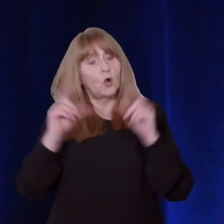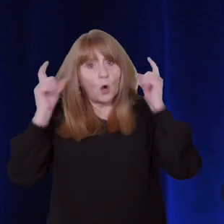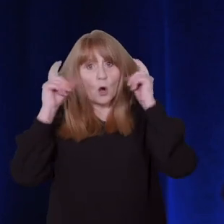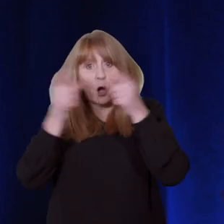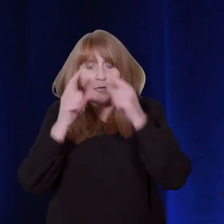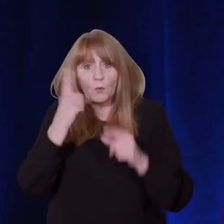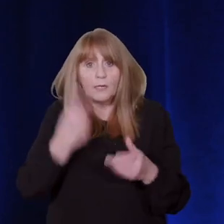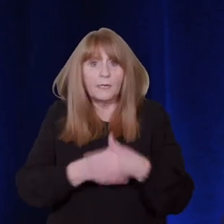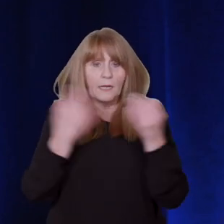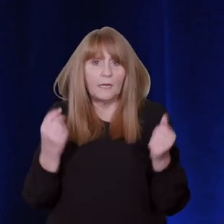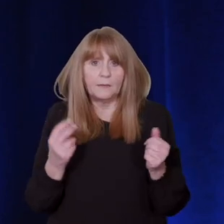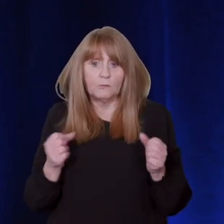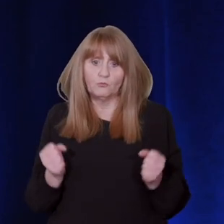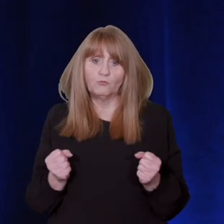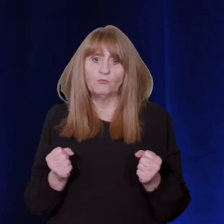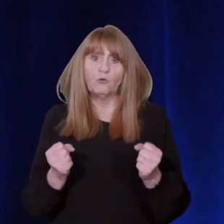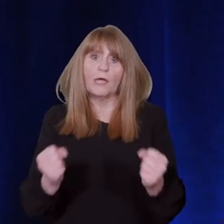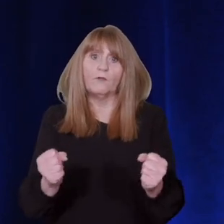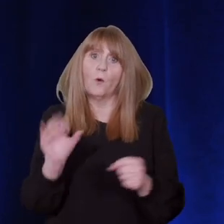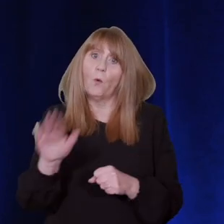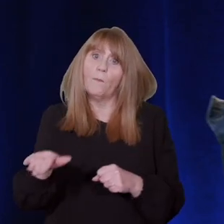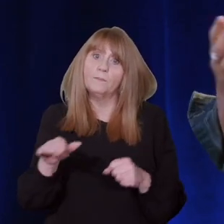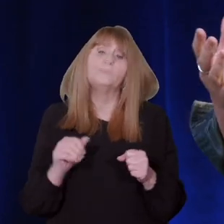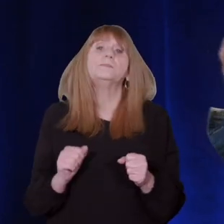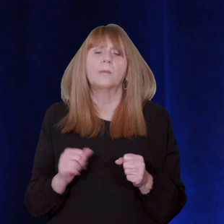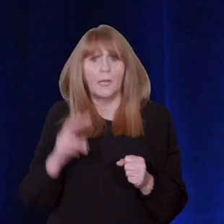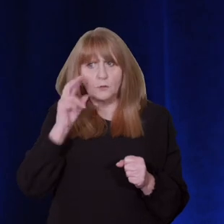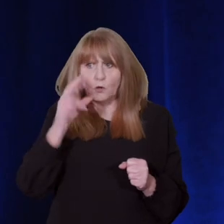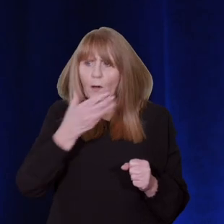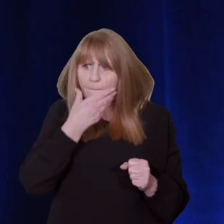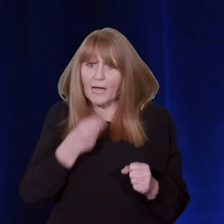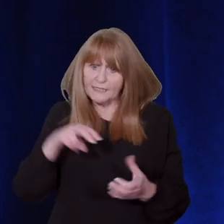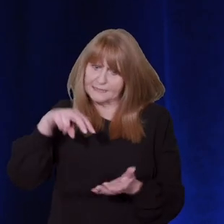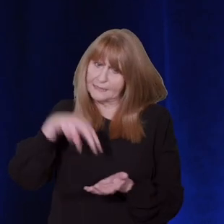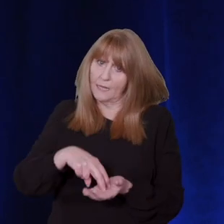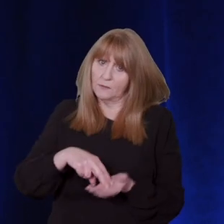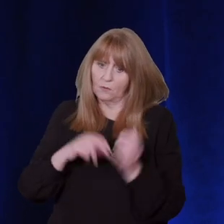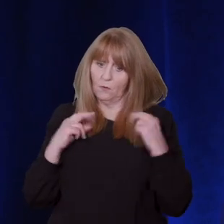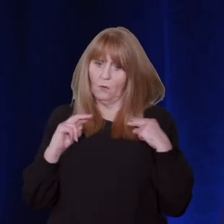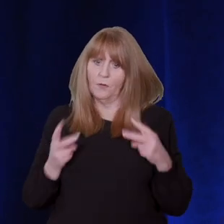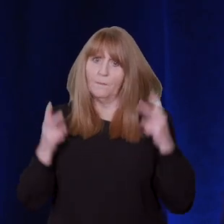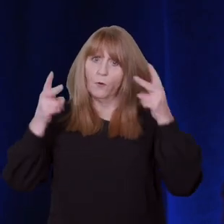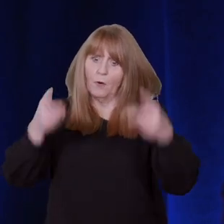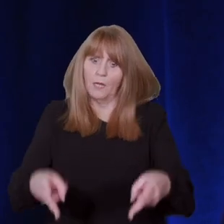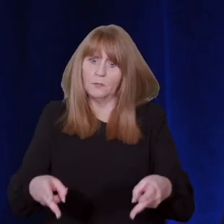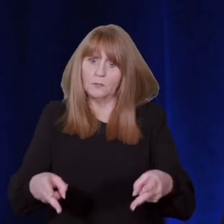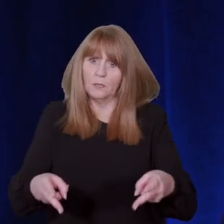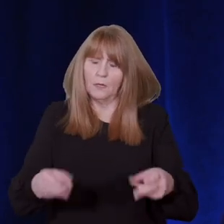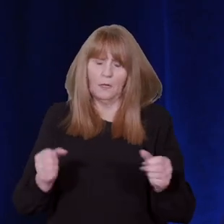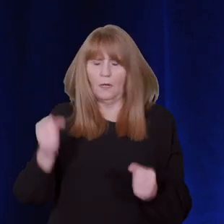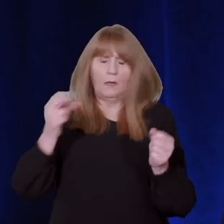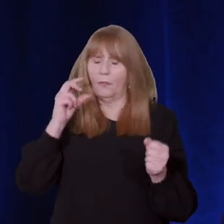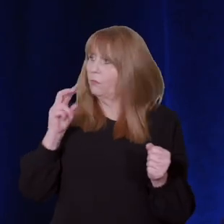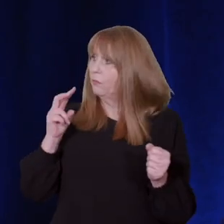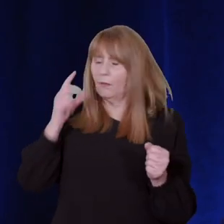I saw a man standing on a bridge. It's about 18 months ago. And I remember thinking, go back, that just does not look right. All the while I'm